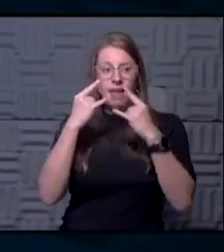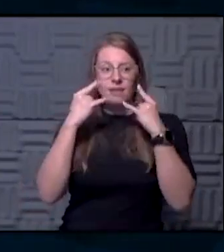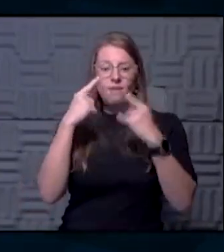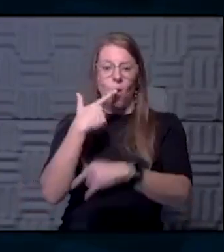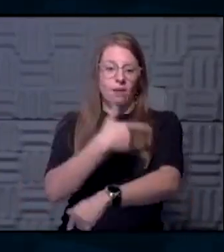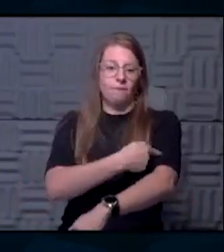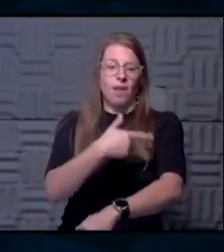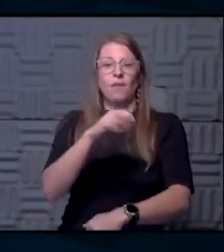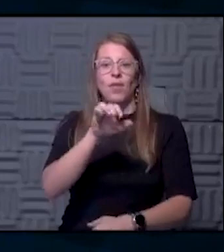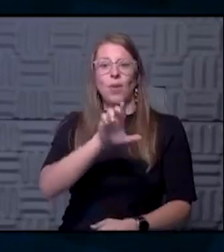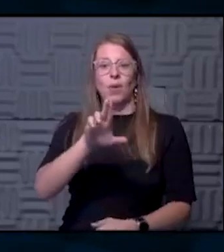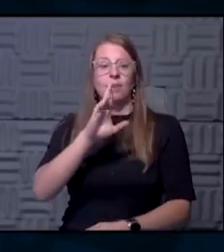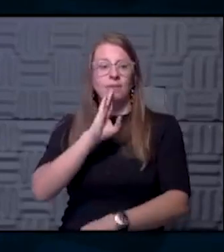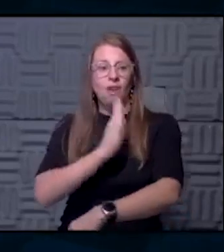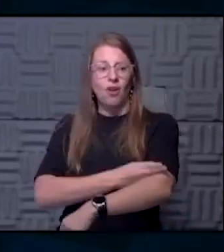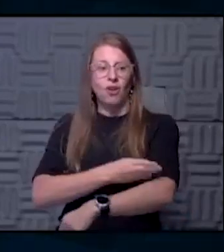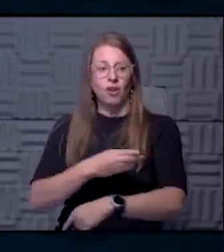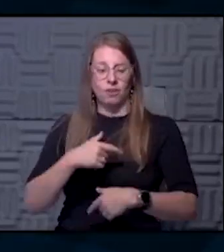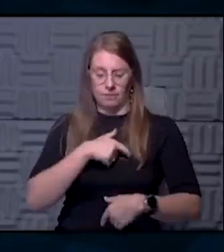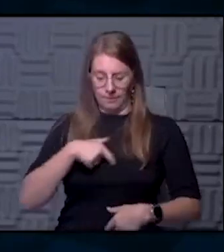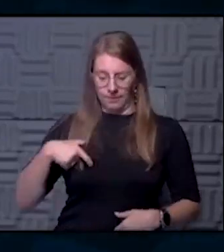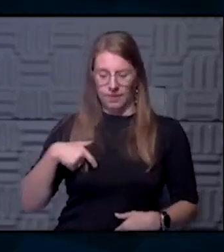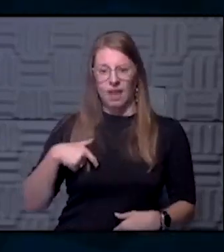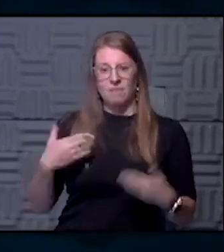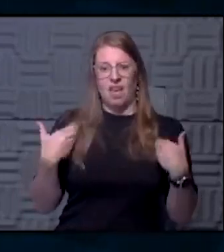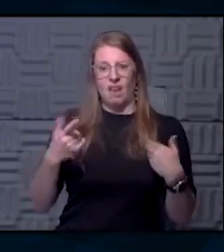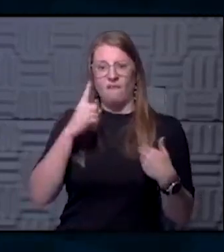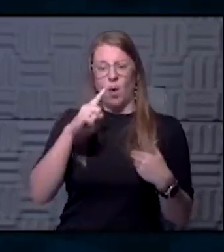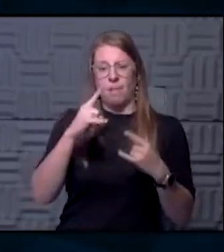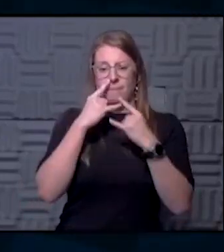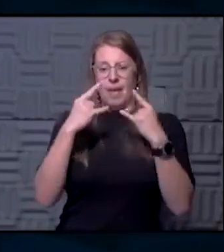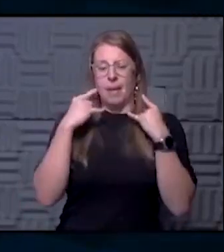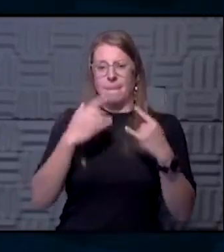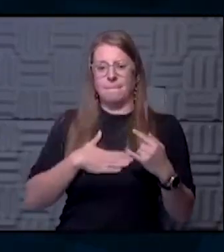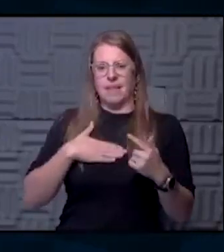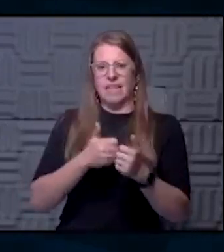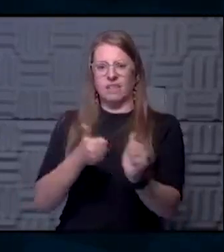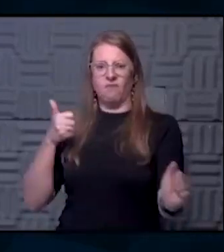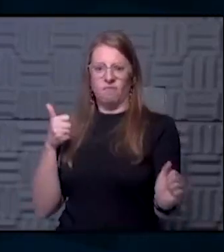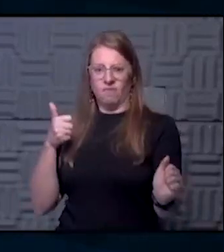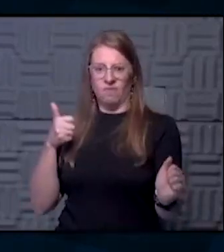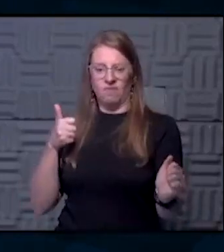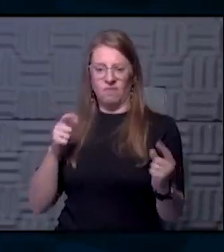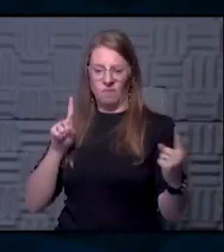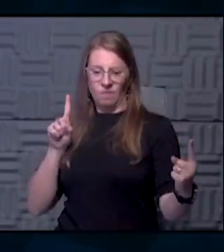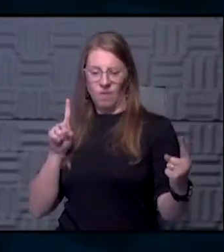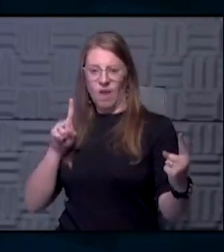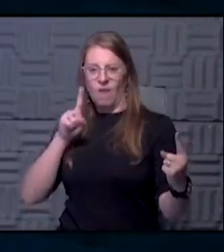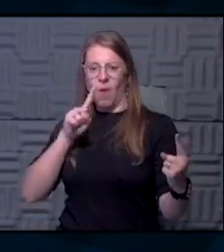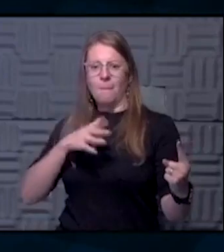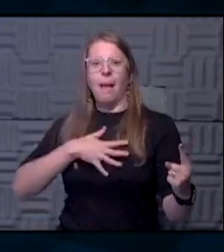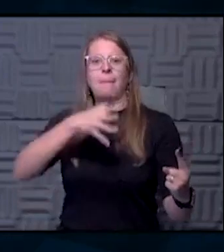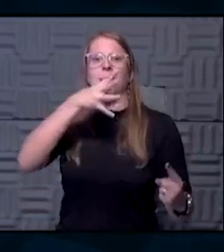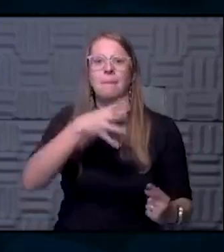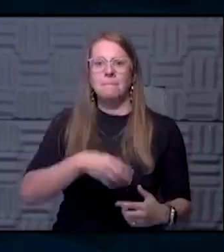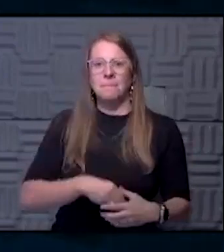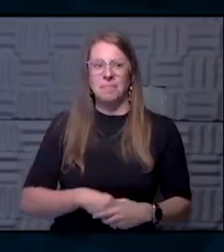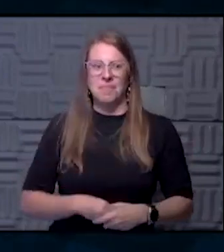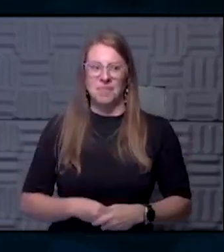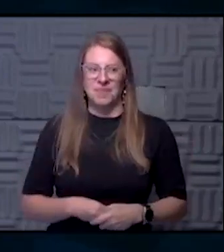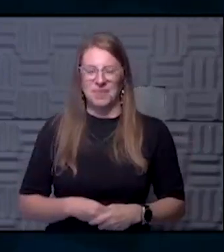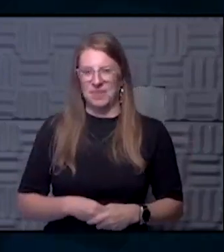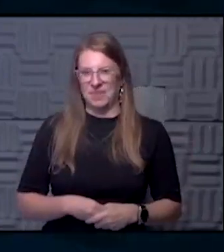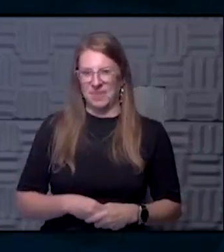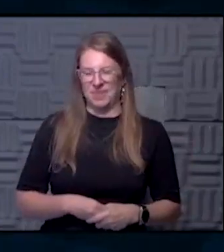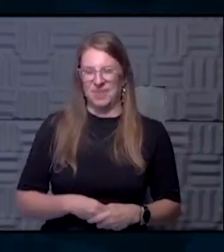shot. Her daughter's onesie reads, "I'm too young for a mask, so please keep your distance from my mommy." Hey,